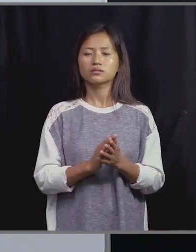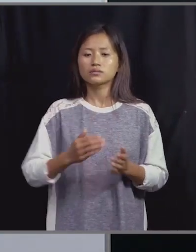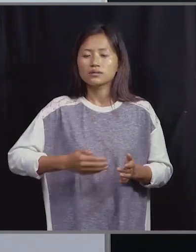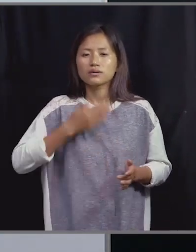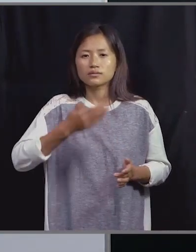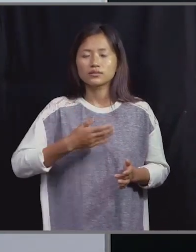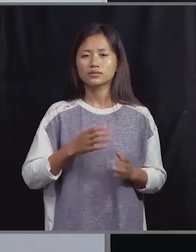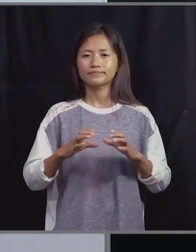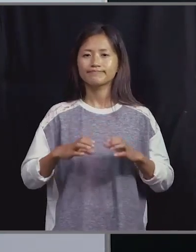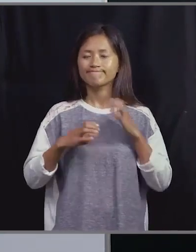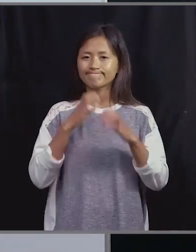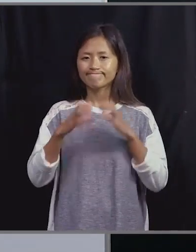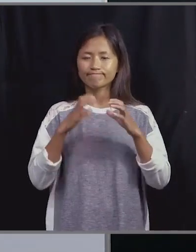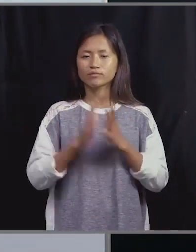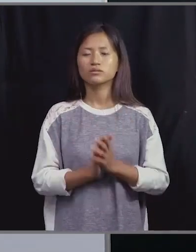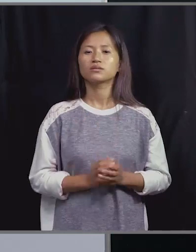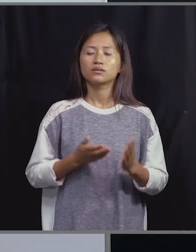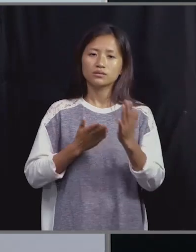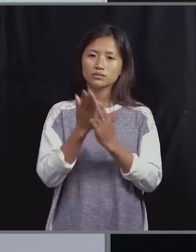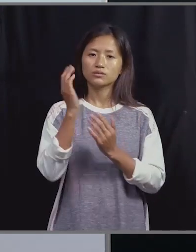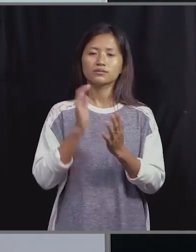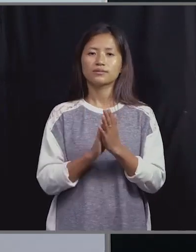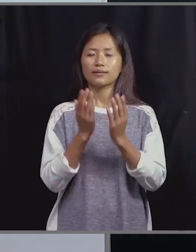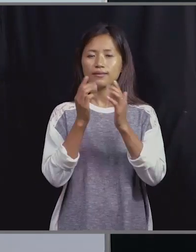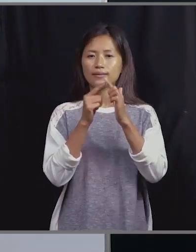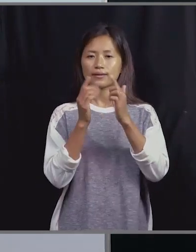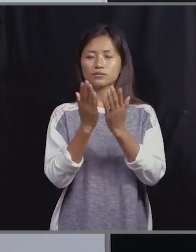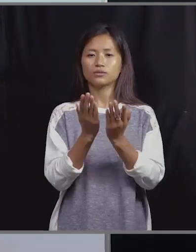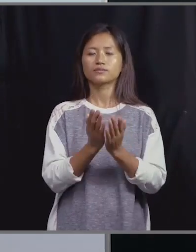encourage all the students to kindly go through your textbooks